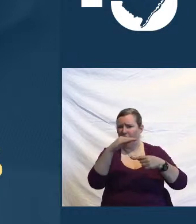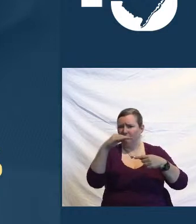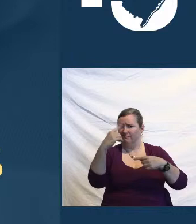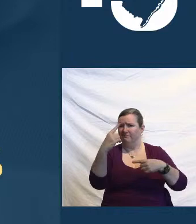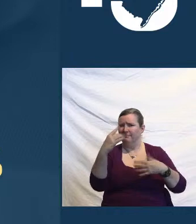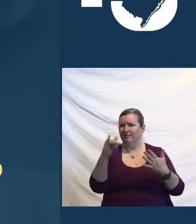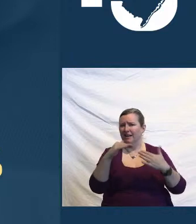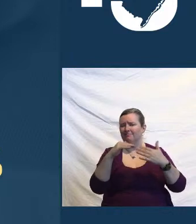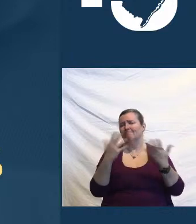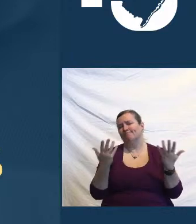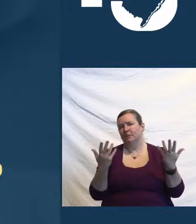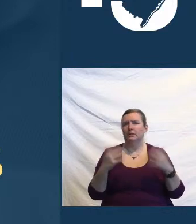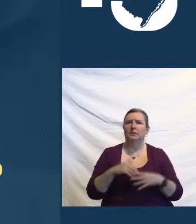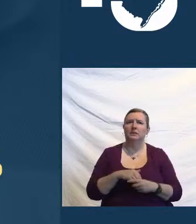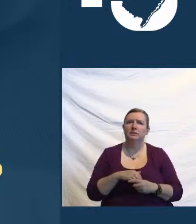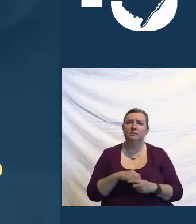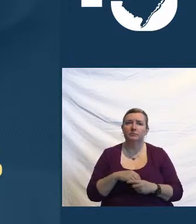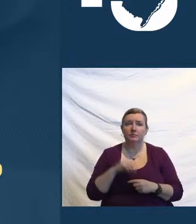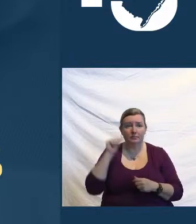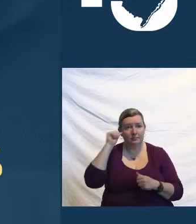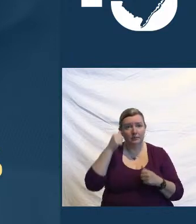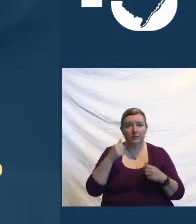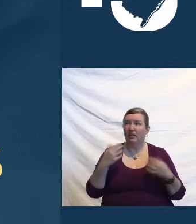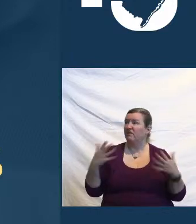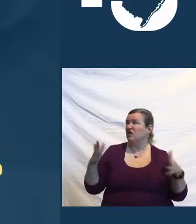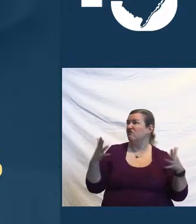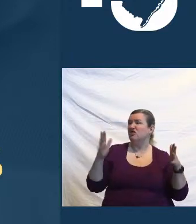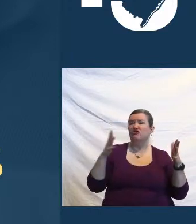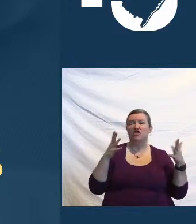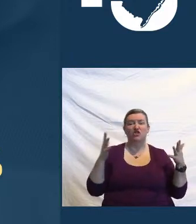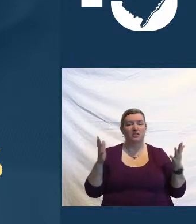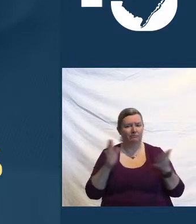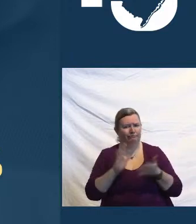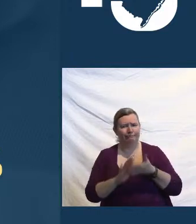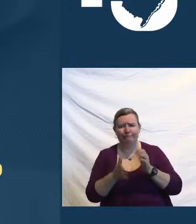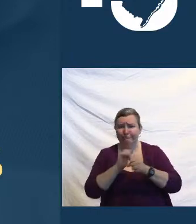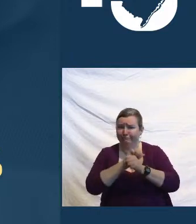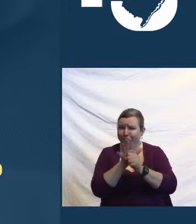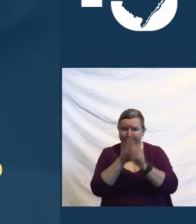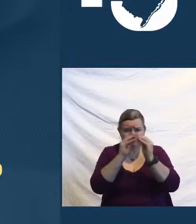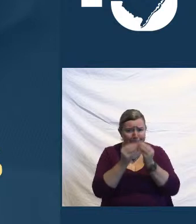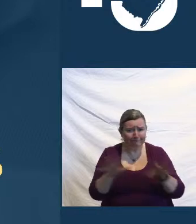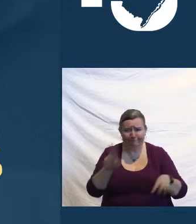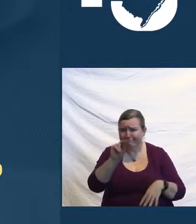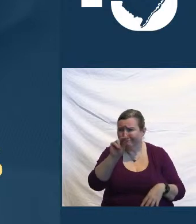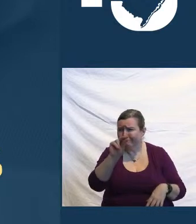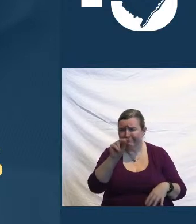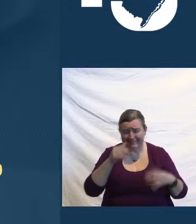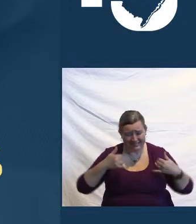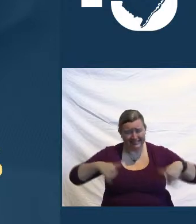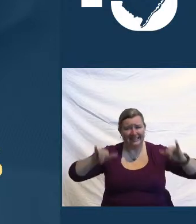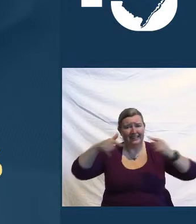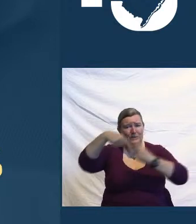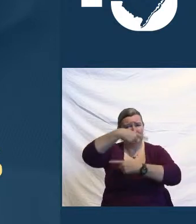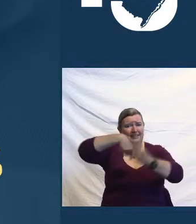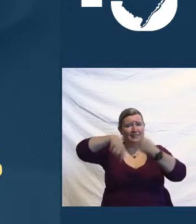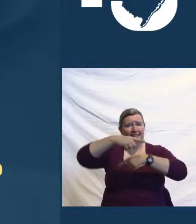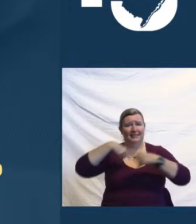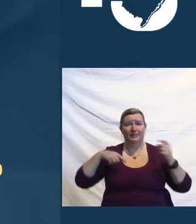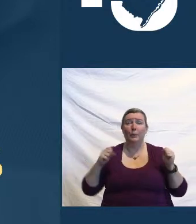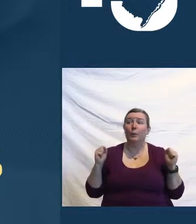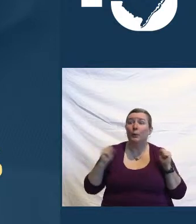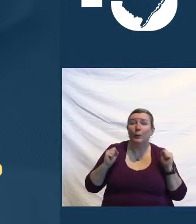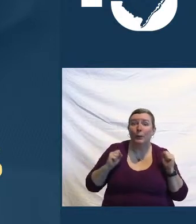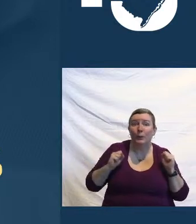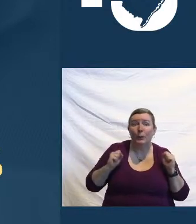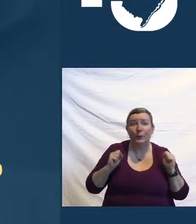us that this virus is still among us. And as we begin moving back indoors with more of our lives with the cooler weather, we still